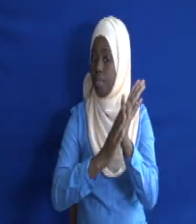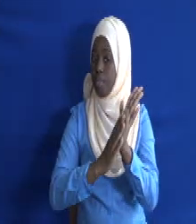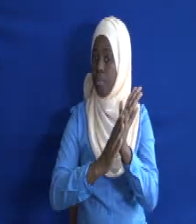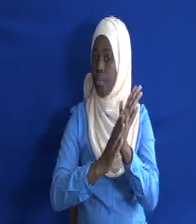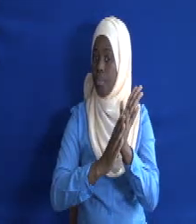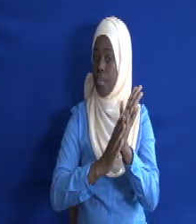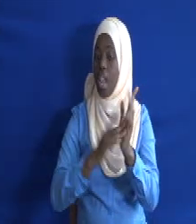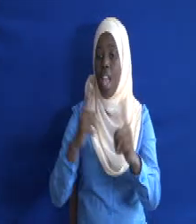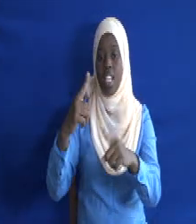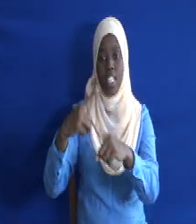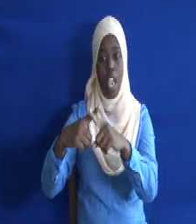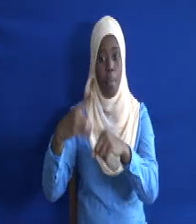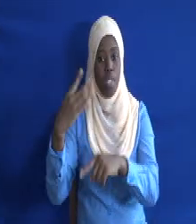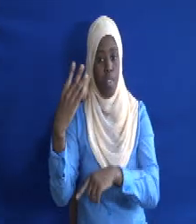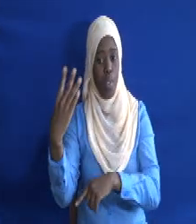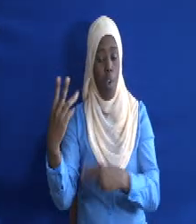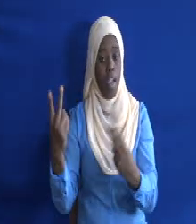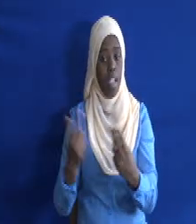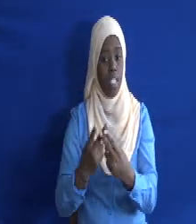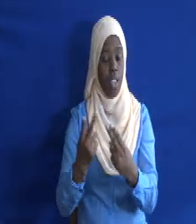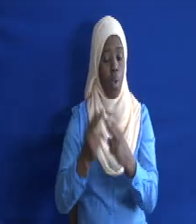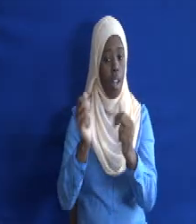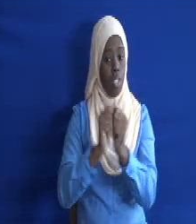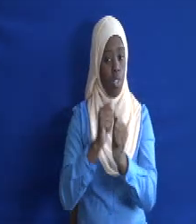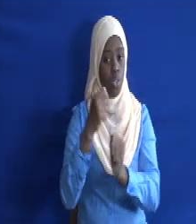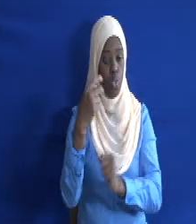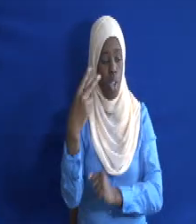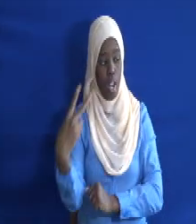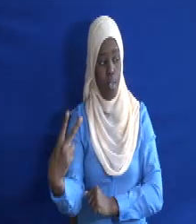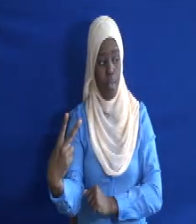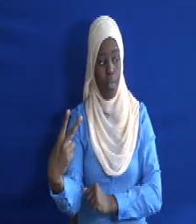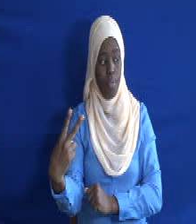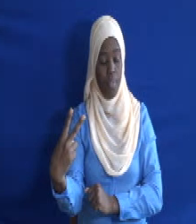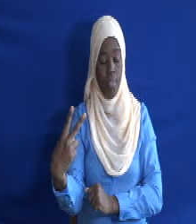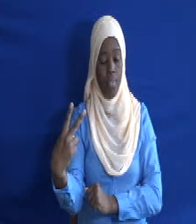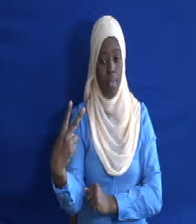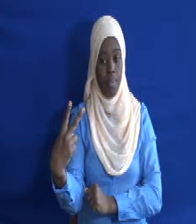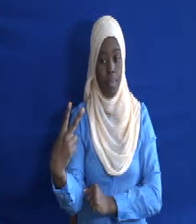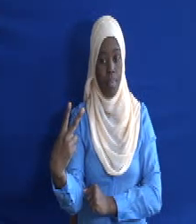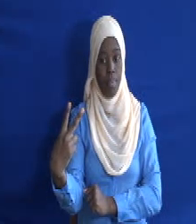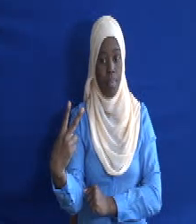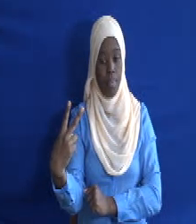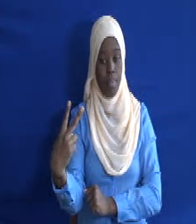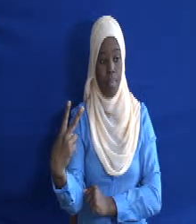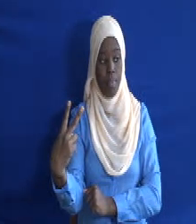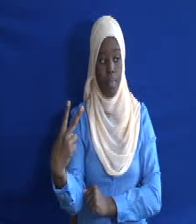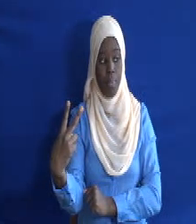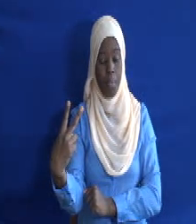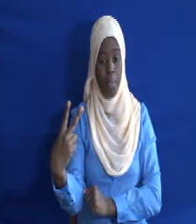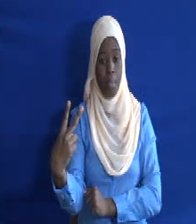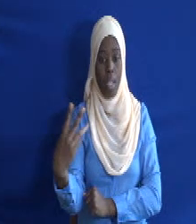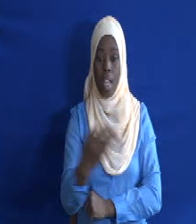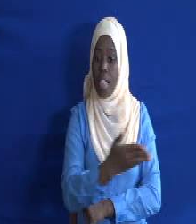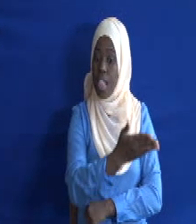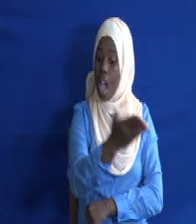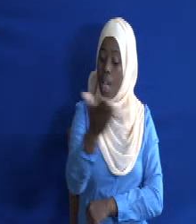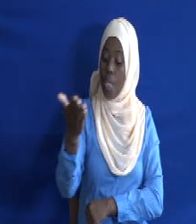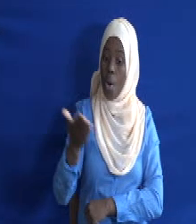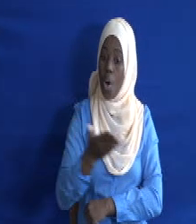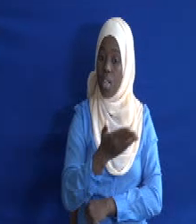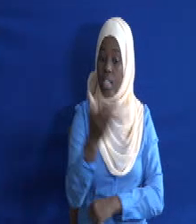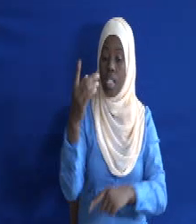Times 4 is 12. And so on. So they are multiples of 3.